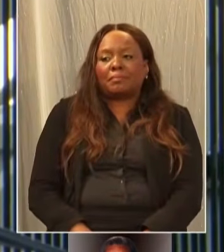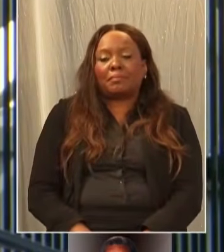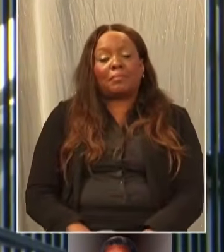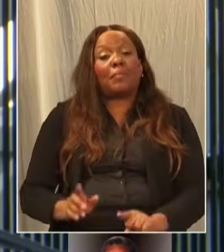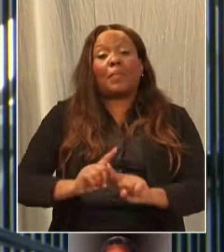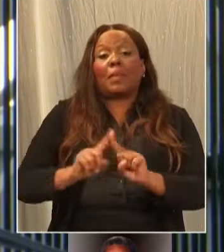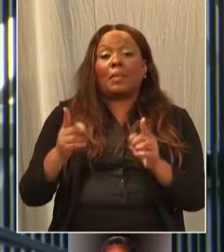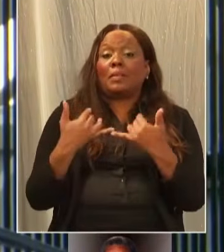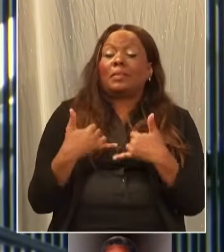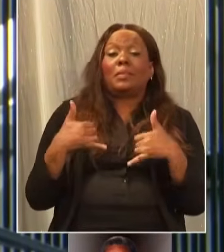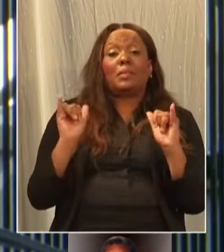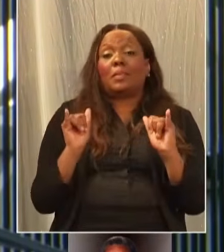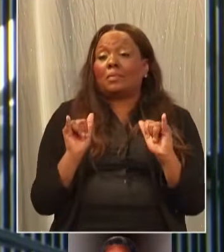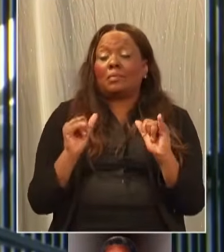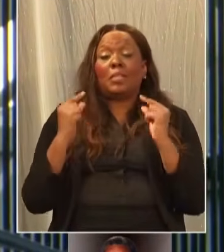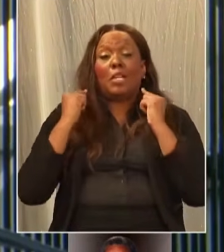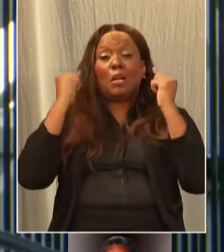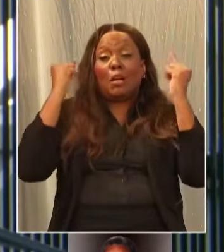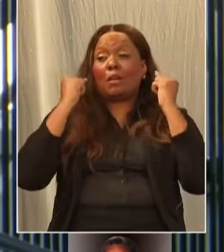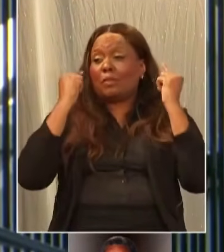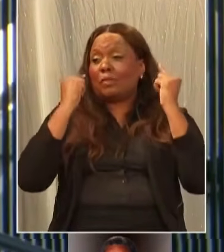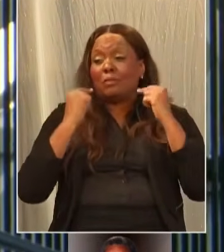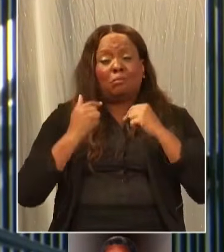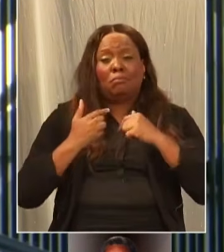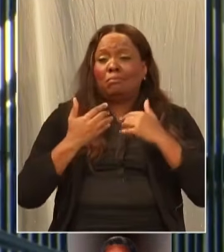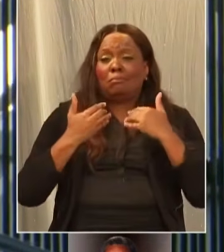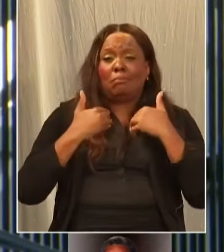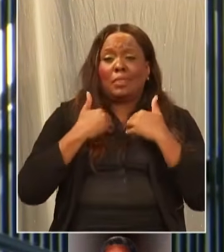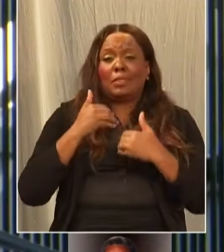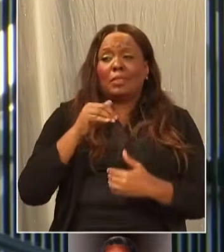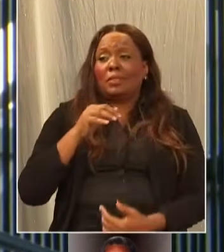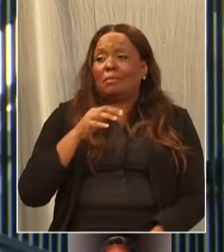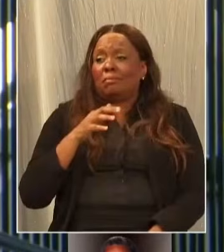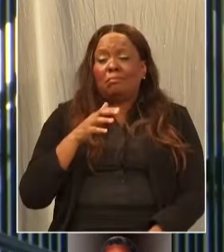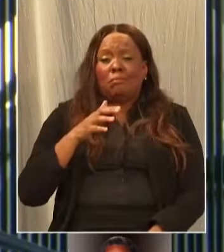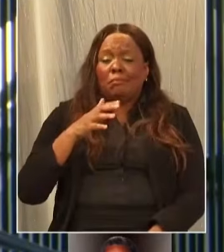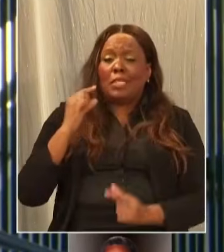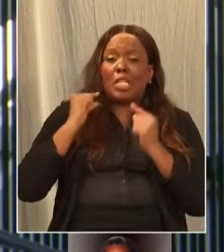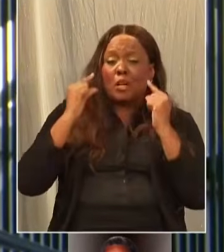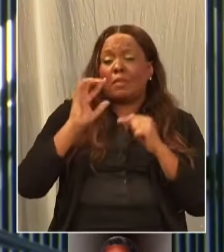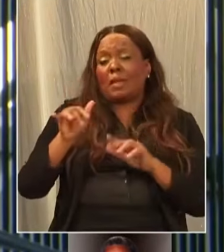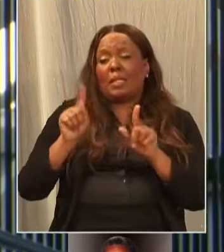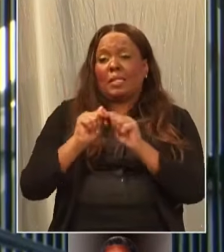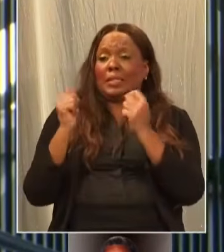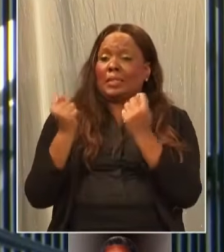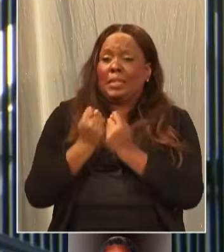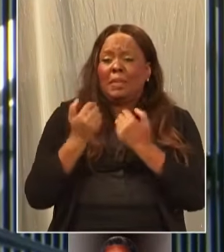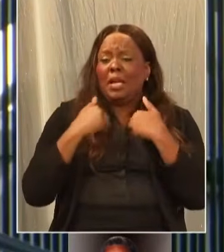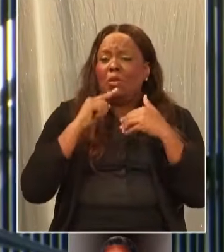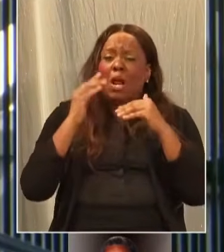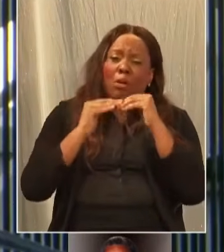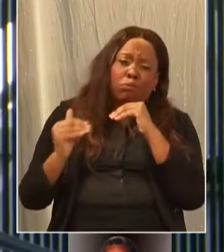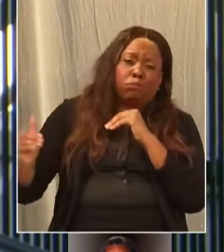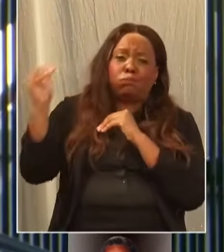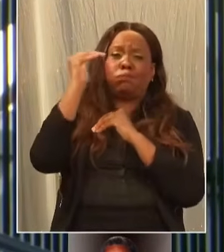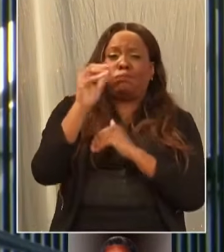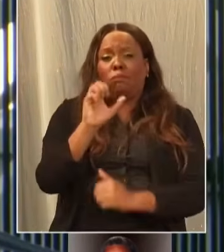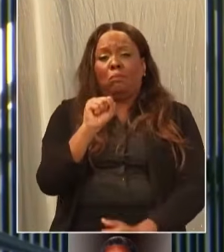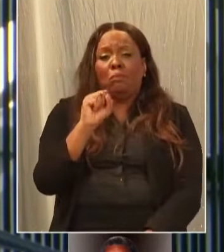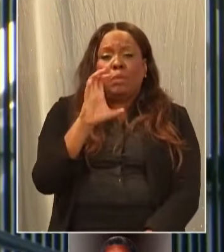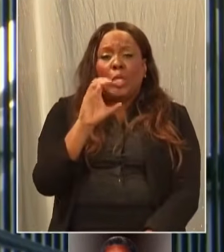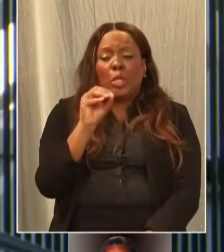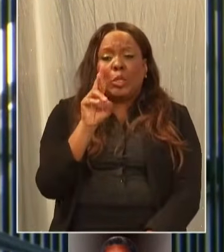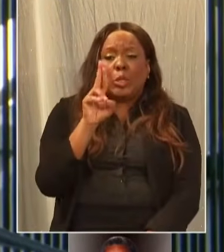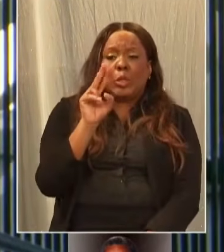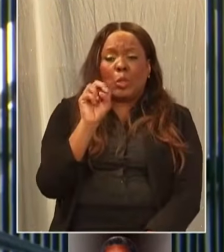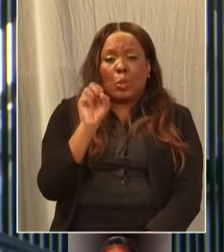all-round performances in cricket history, scoring 722 runs at an average exceeding 100,